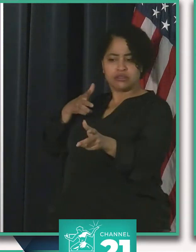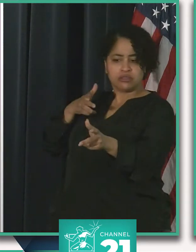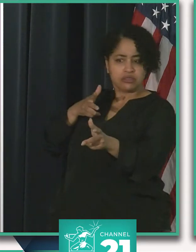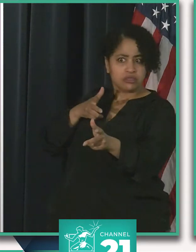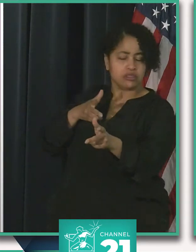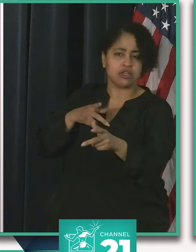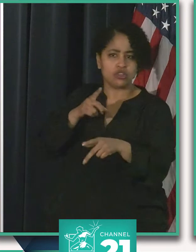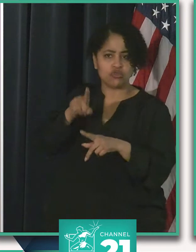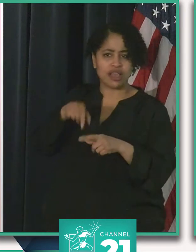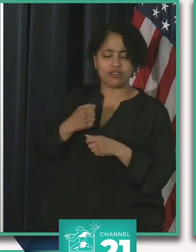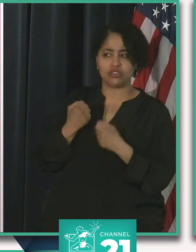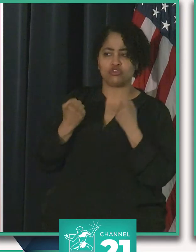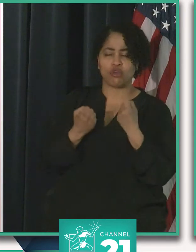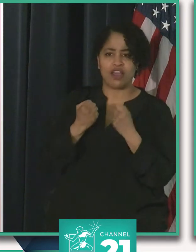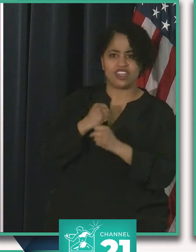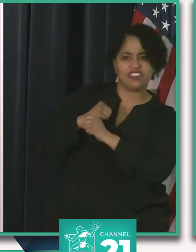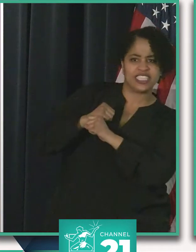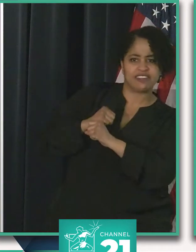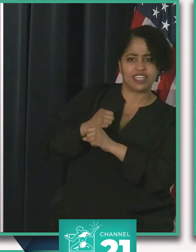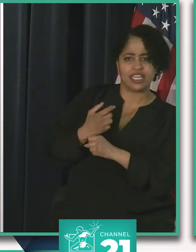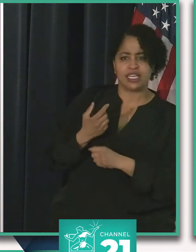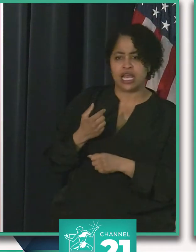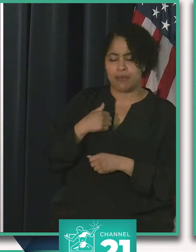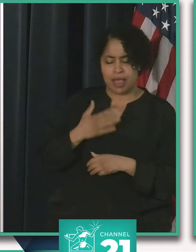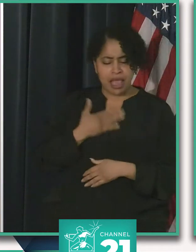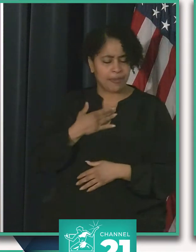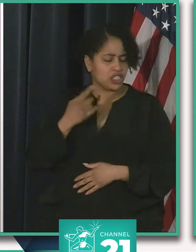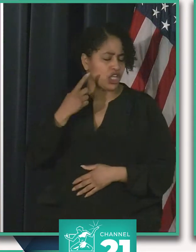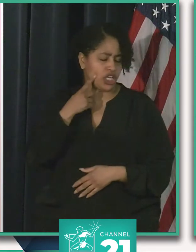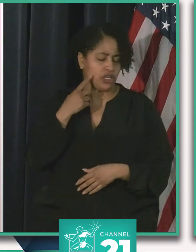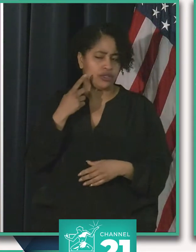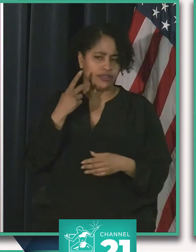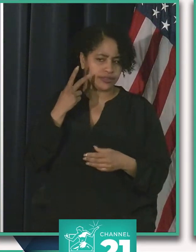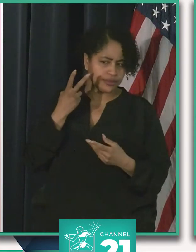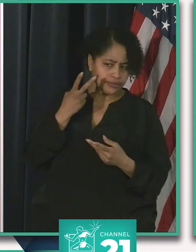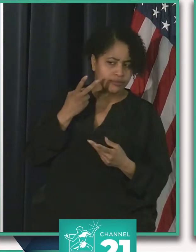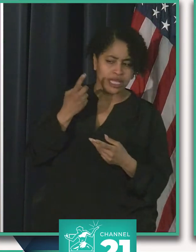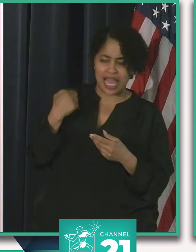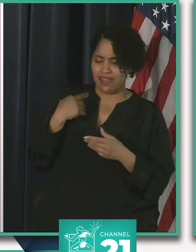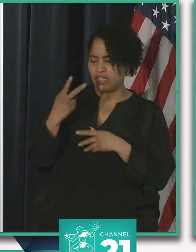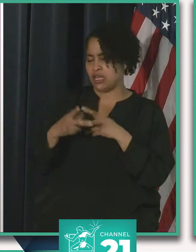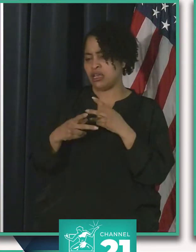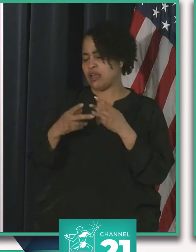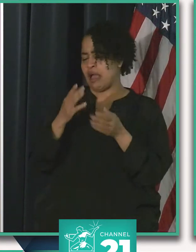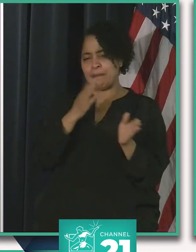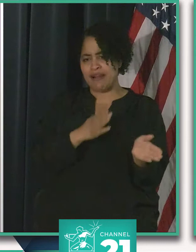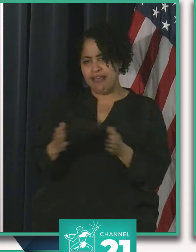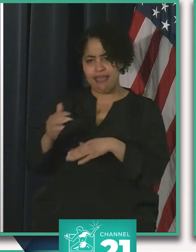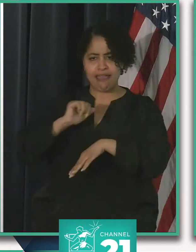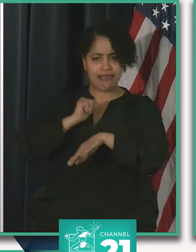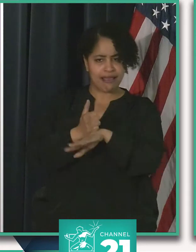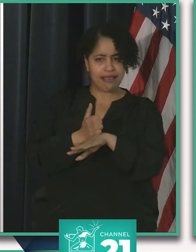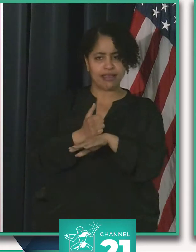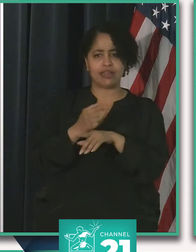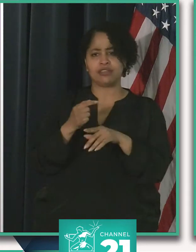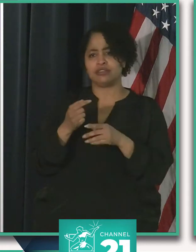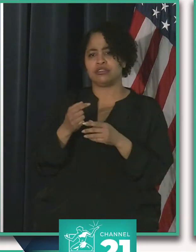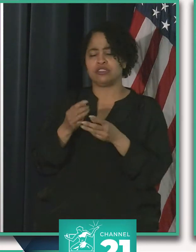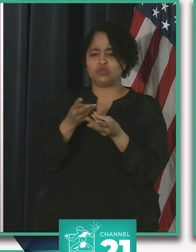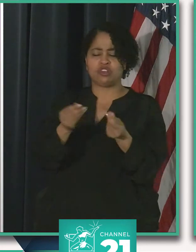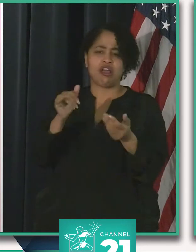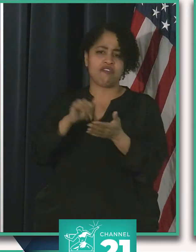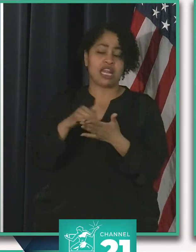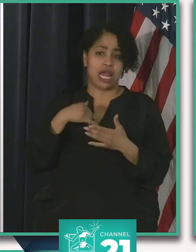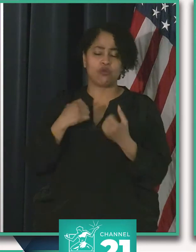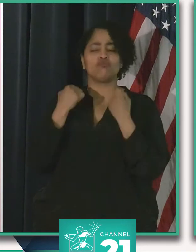so defensively. So I'm glad to hear that there's some kind of plan, you know, to mitigate that. Because I